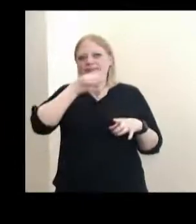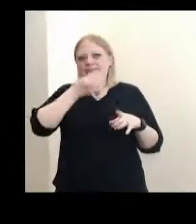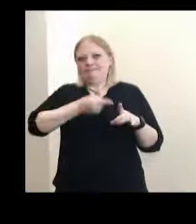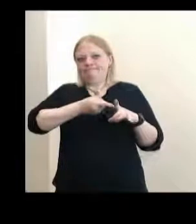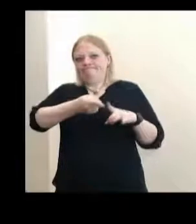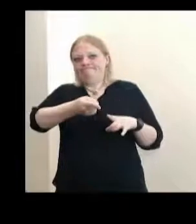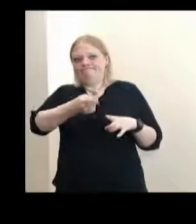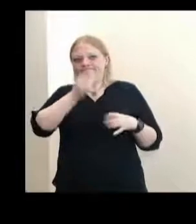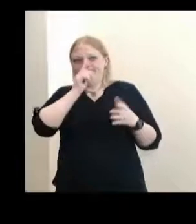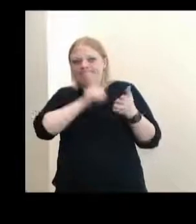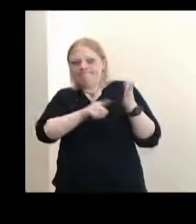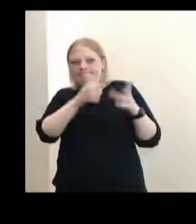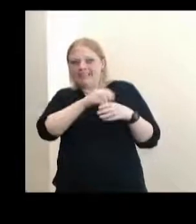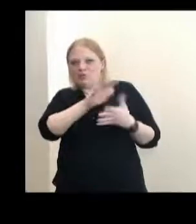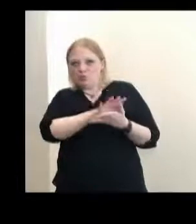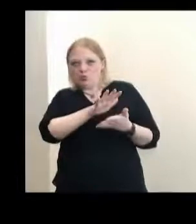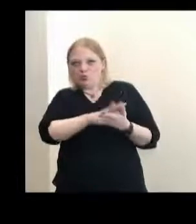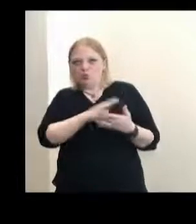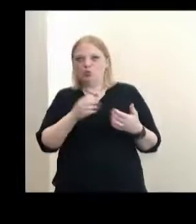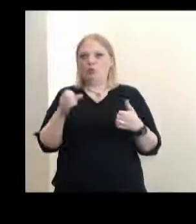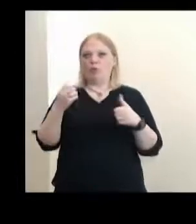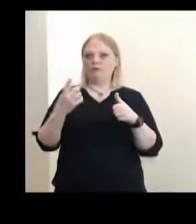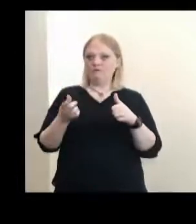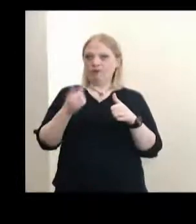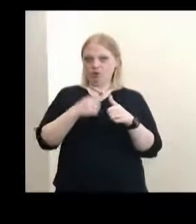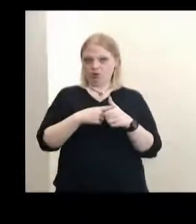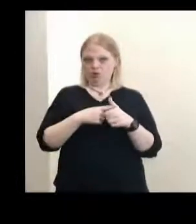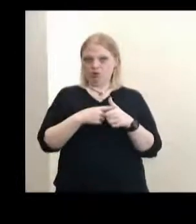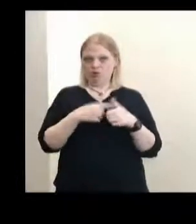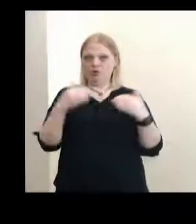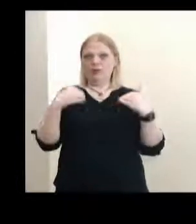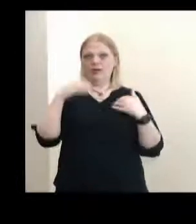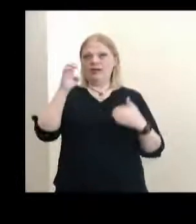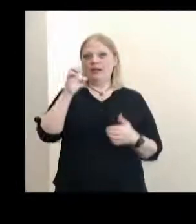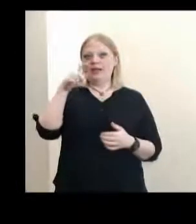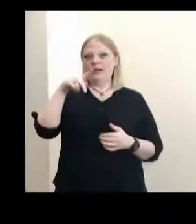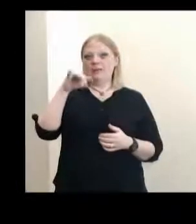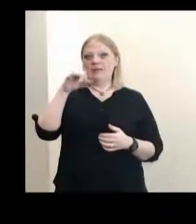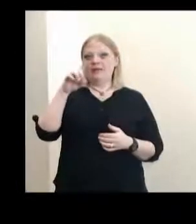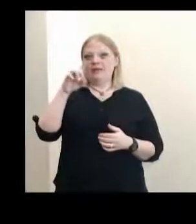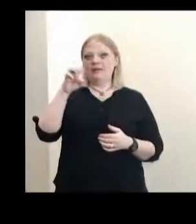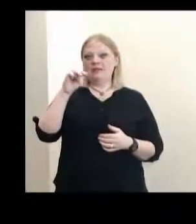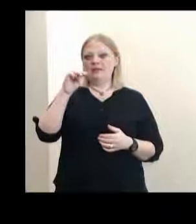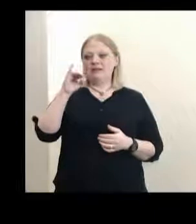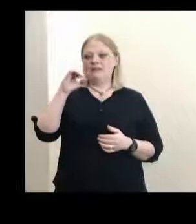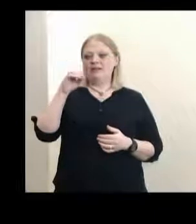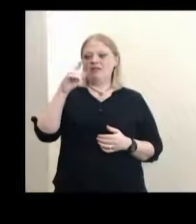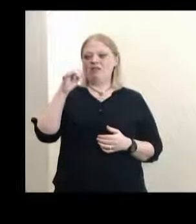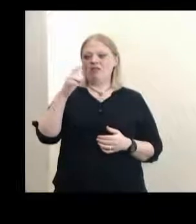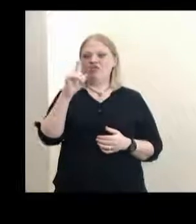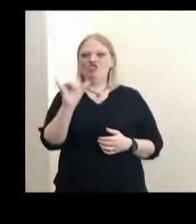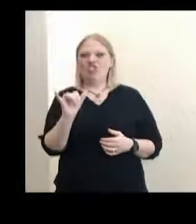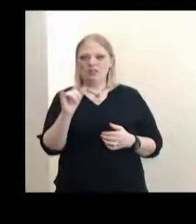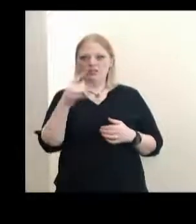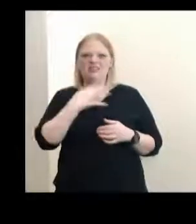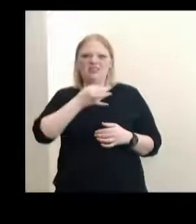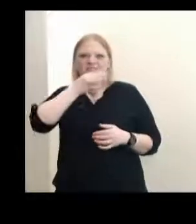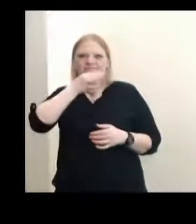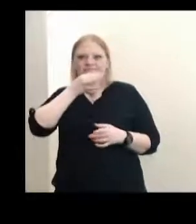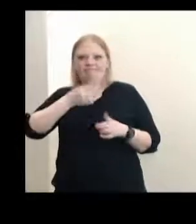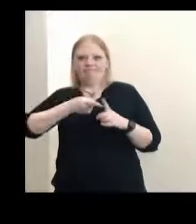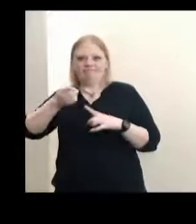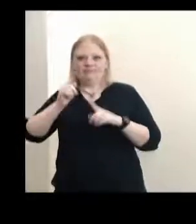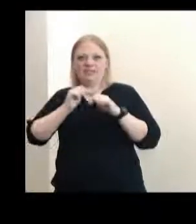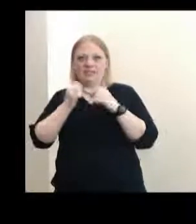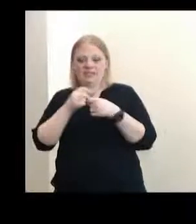the schools. So first of all, we have an epidemiology team in our office that are strictly